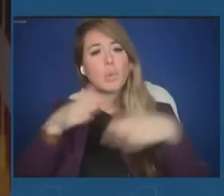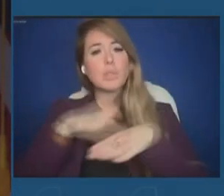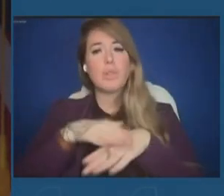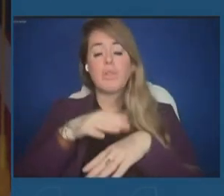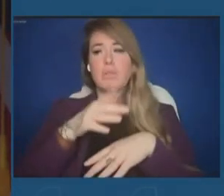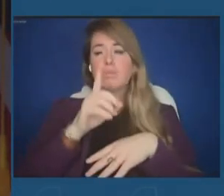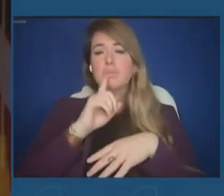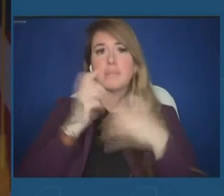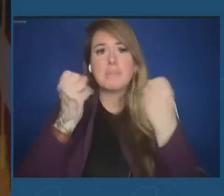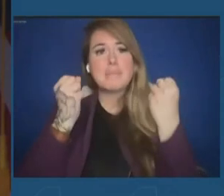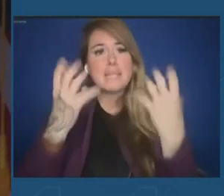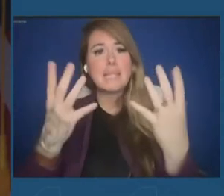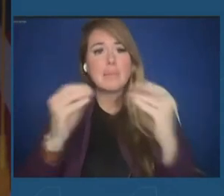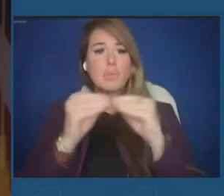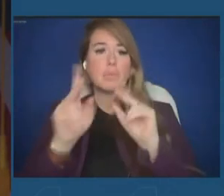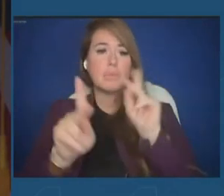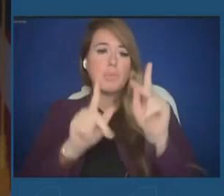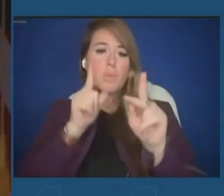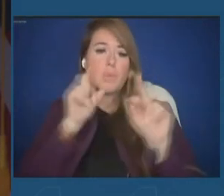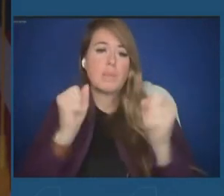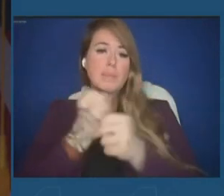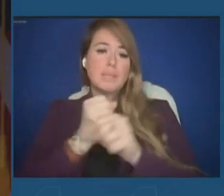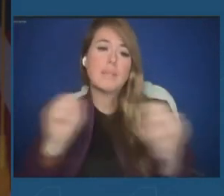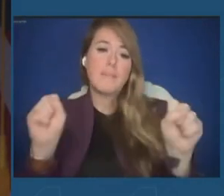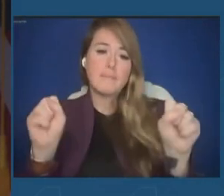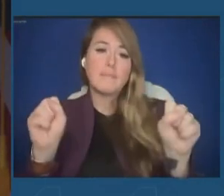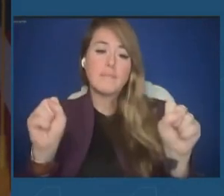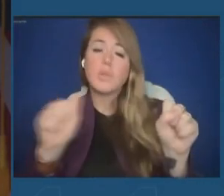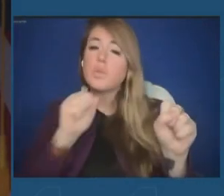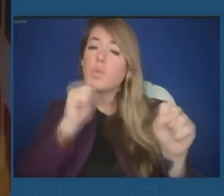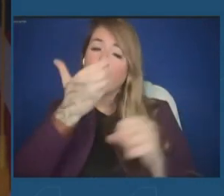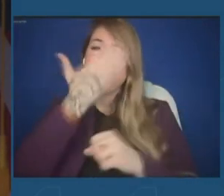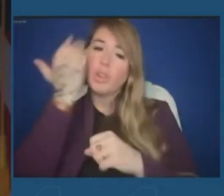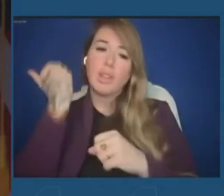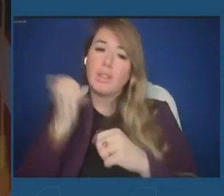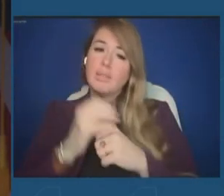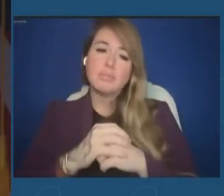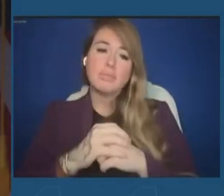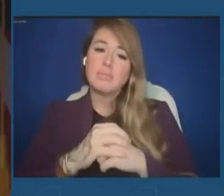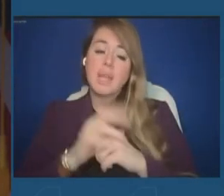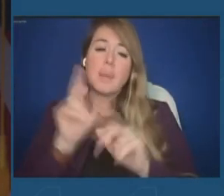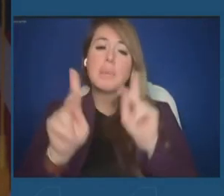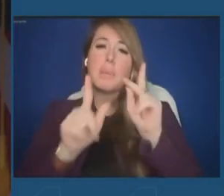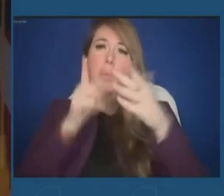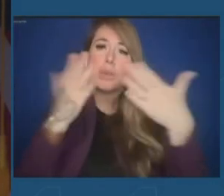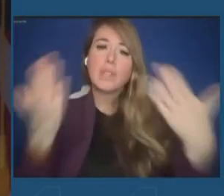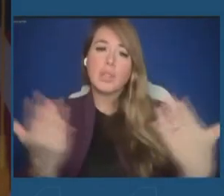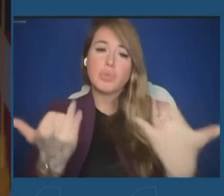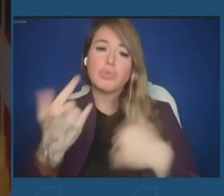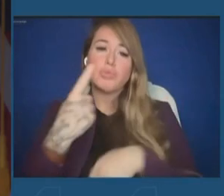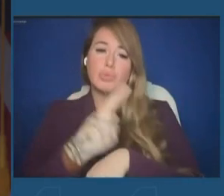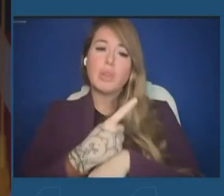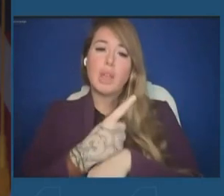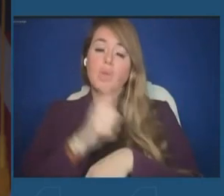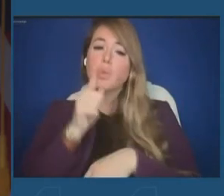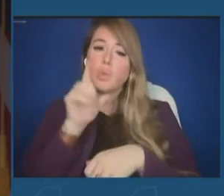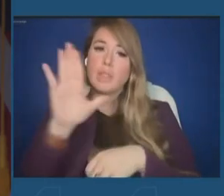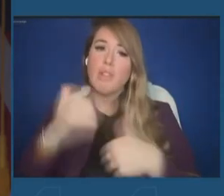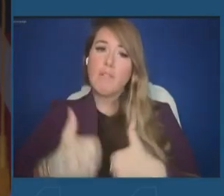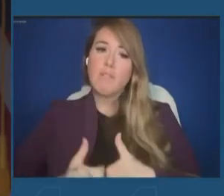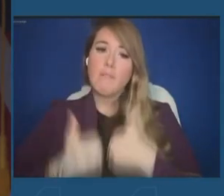you saved. Don't forget that. There's people here today whose lives were